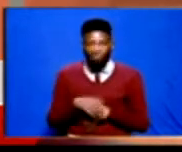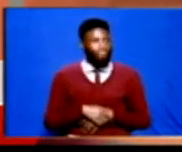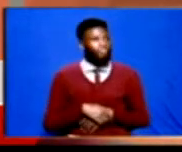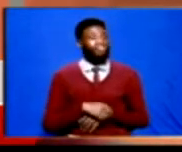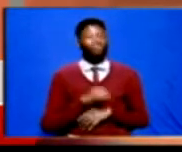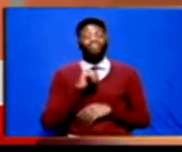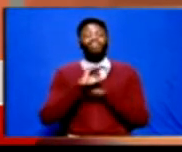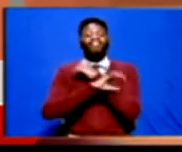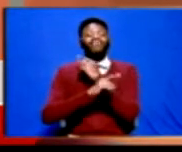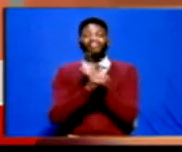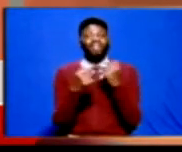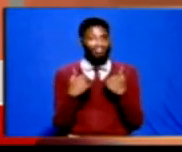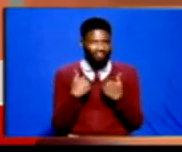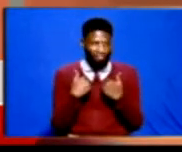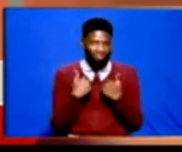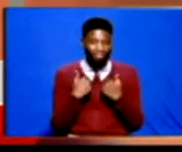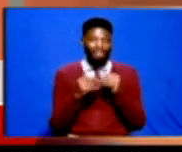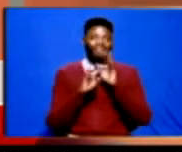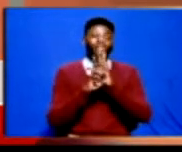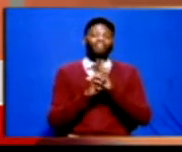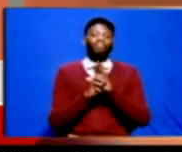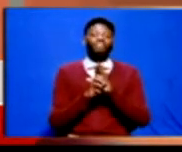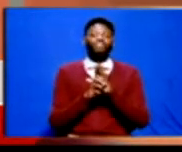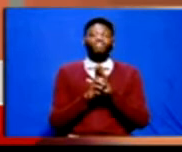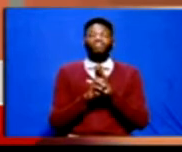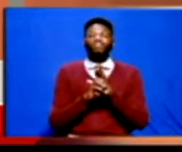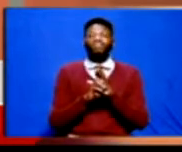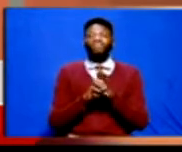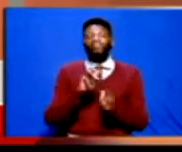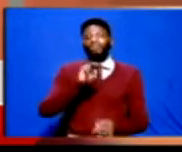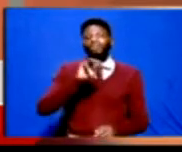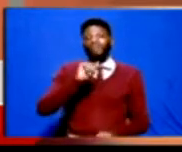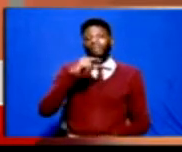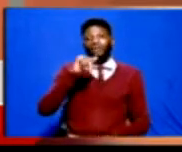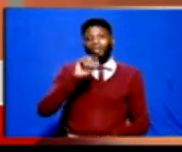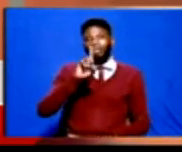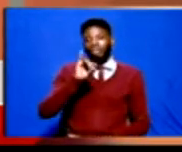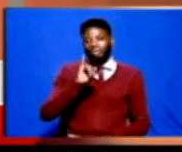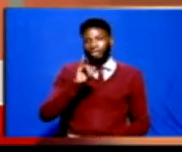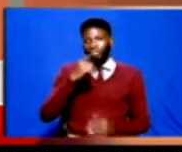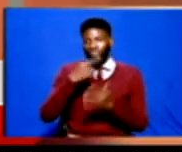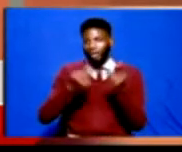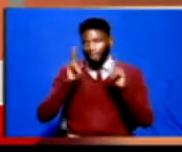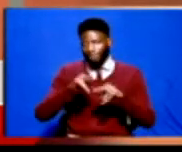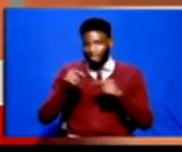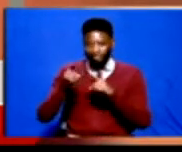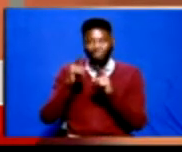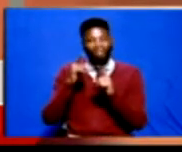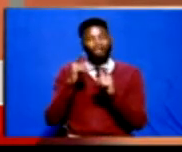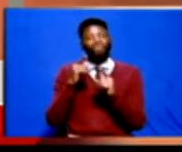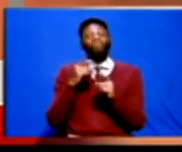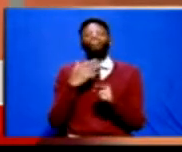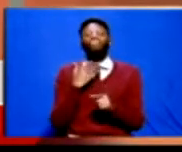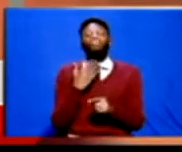one case in point is what is happening in Tata Chemicals Magadi, where they are opting to really